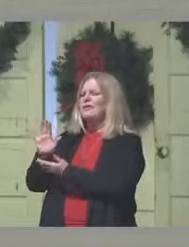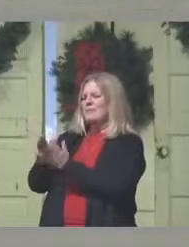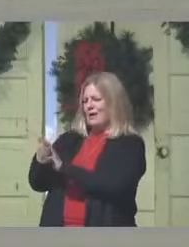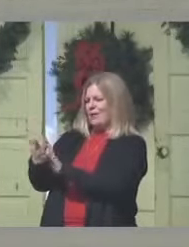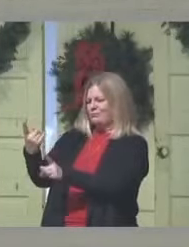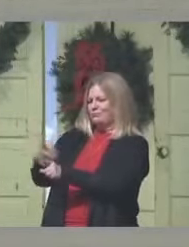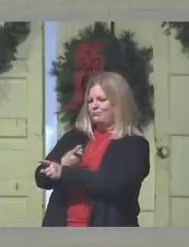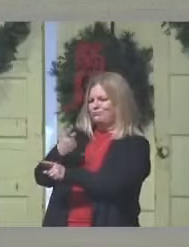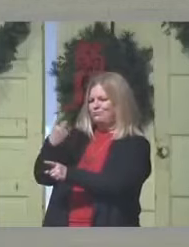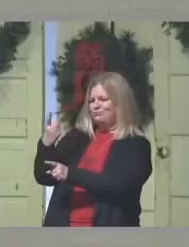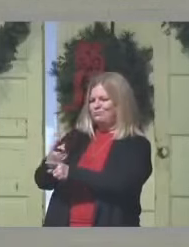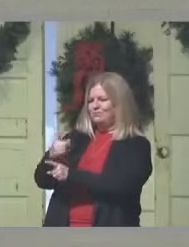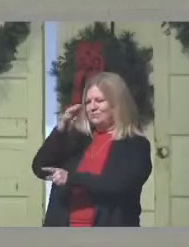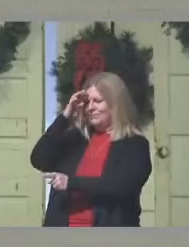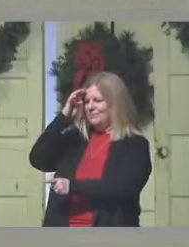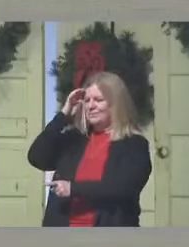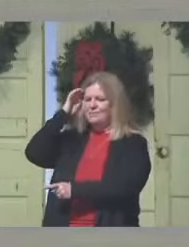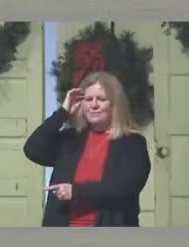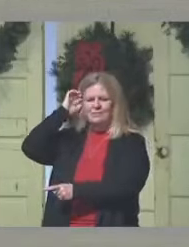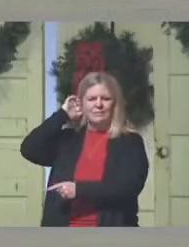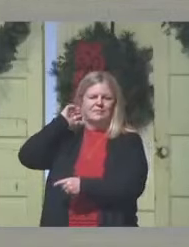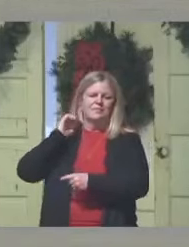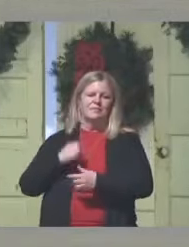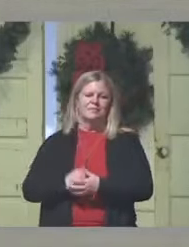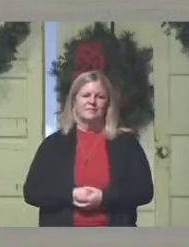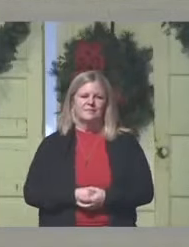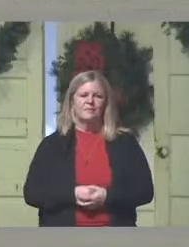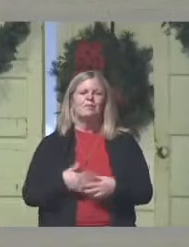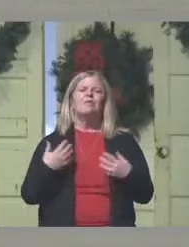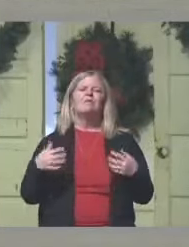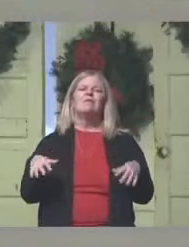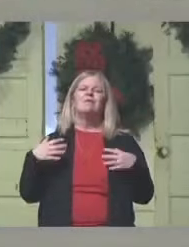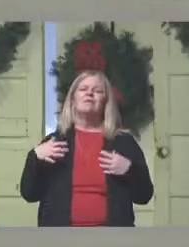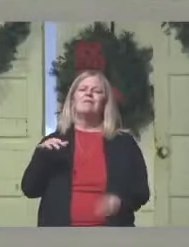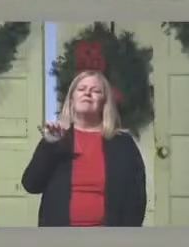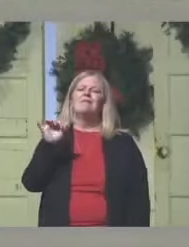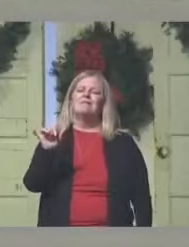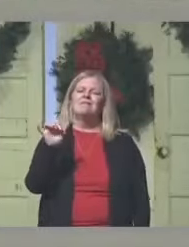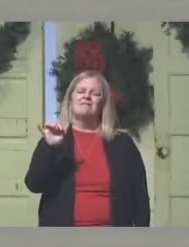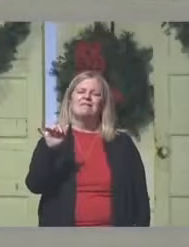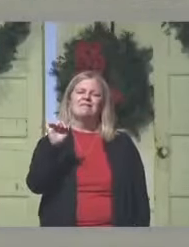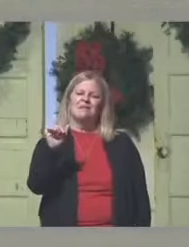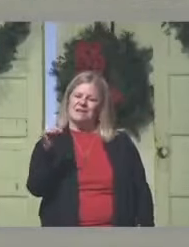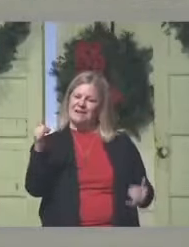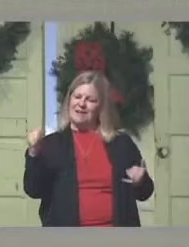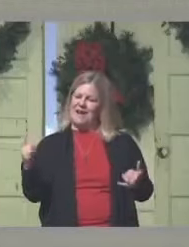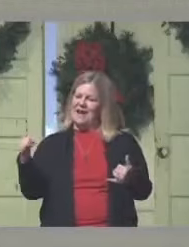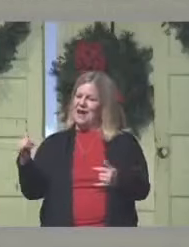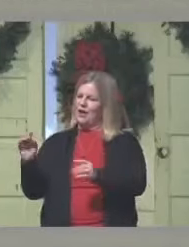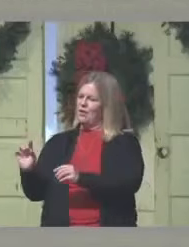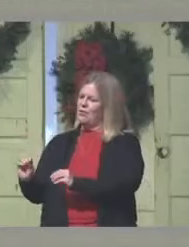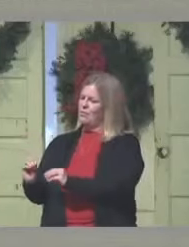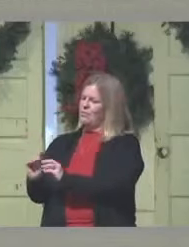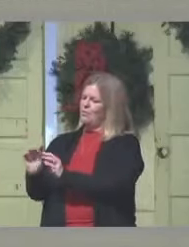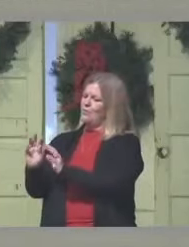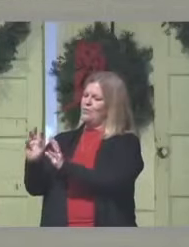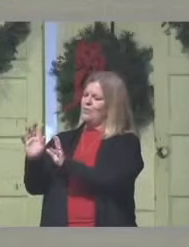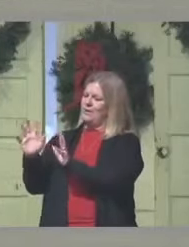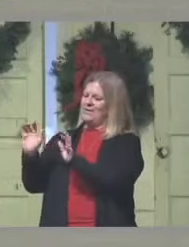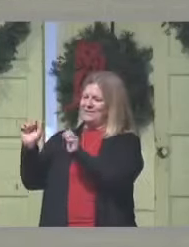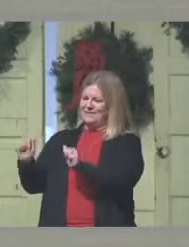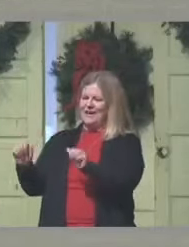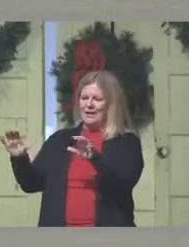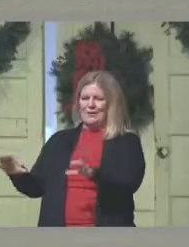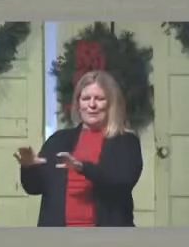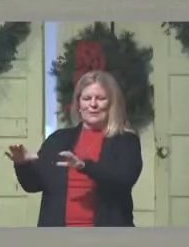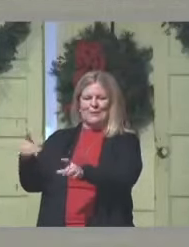Ah, Now the lantern can be what the lantern was intended